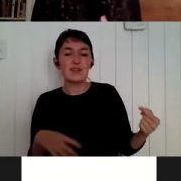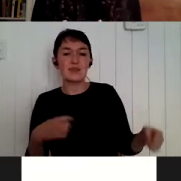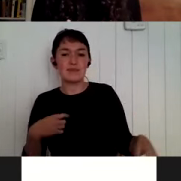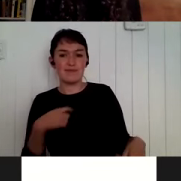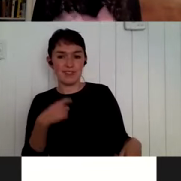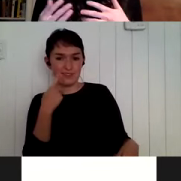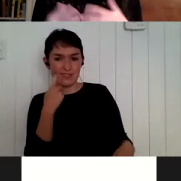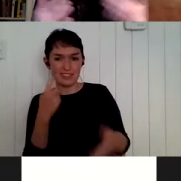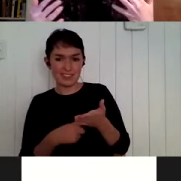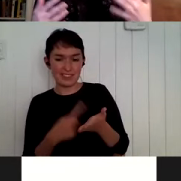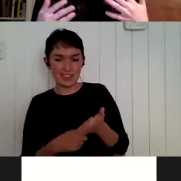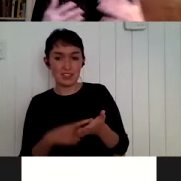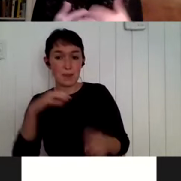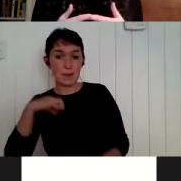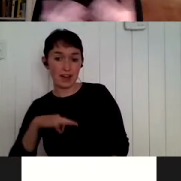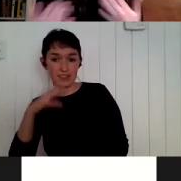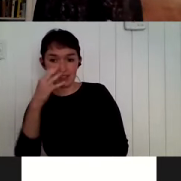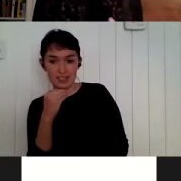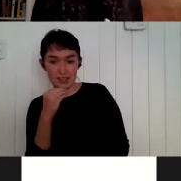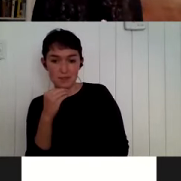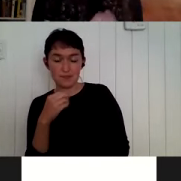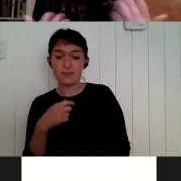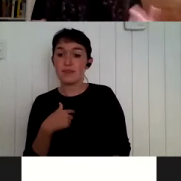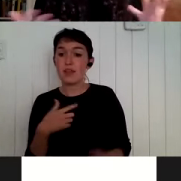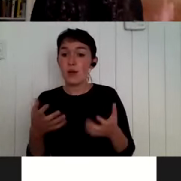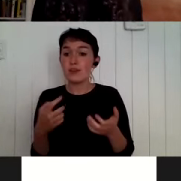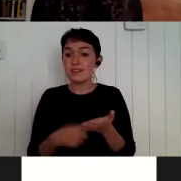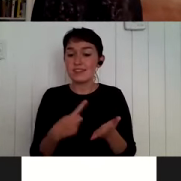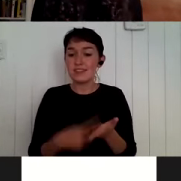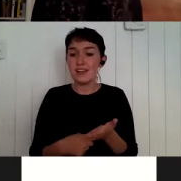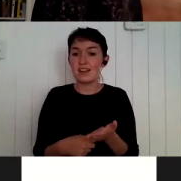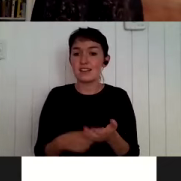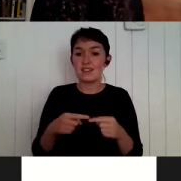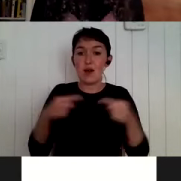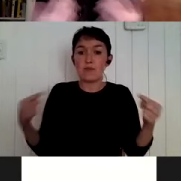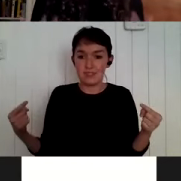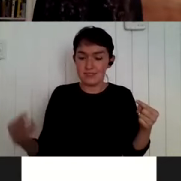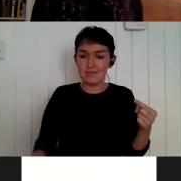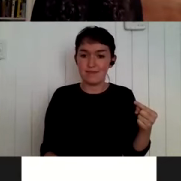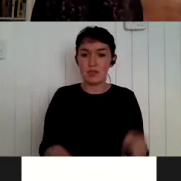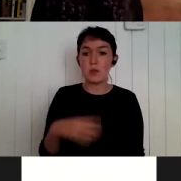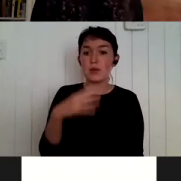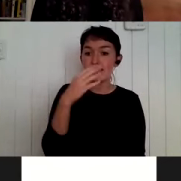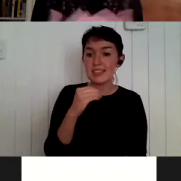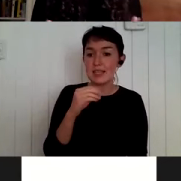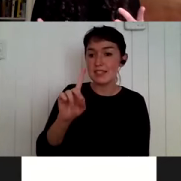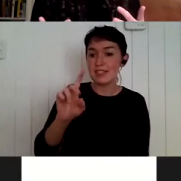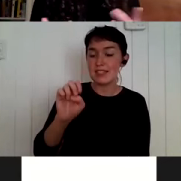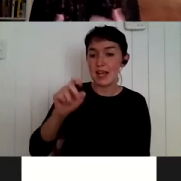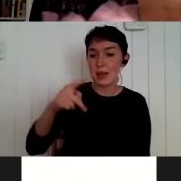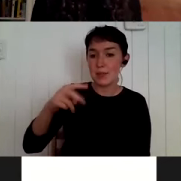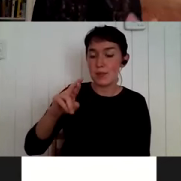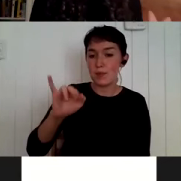also mention the adverse effects of sleep deprivation. So not sleeping can have